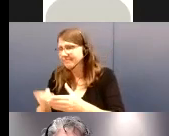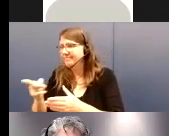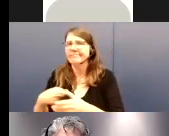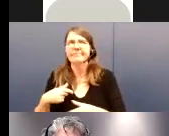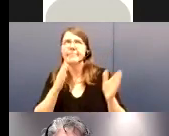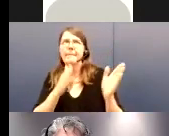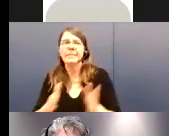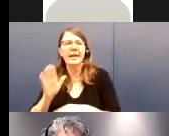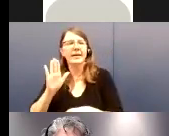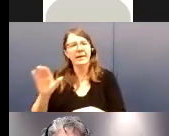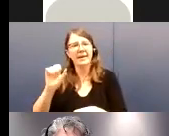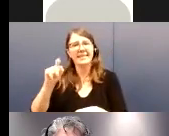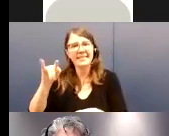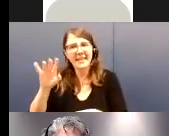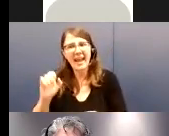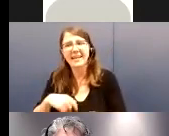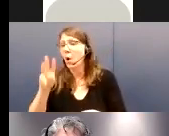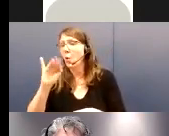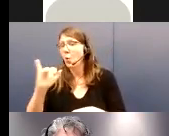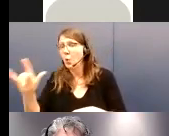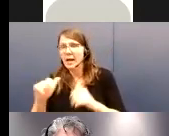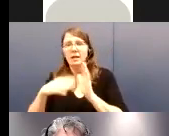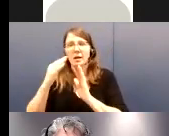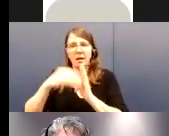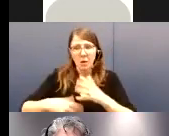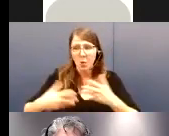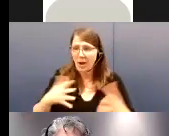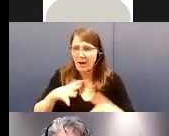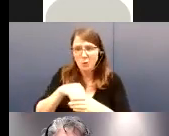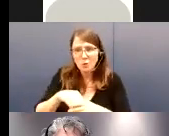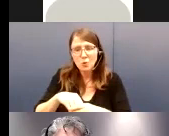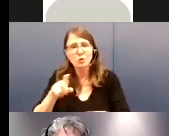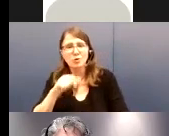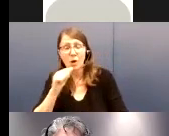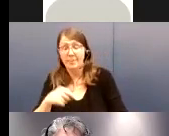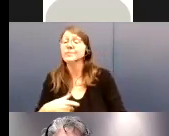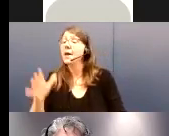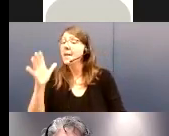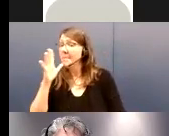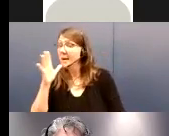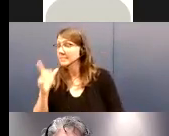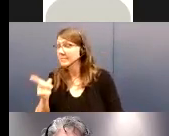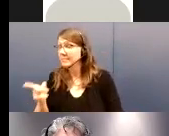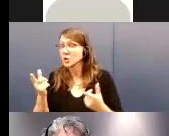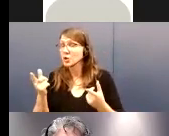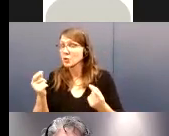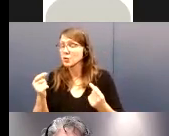keep stuff out of wills. So mom added daughter to a joint